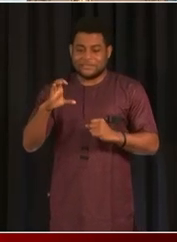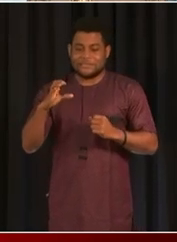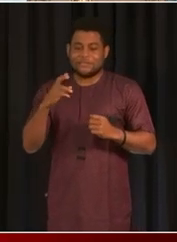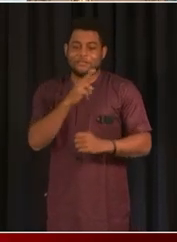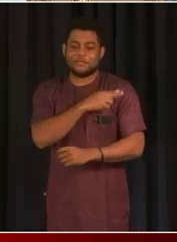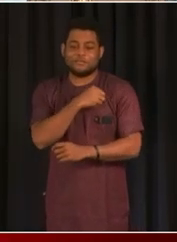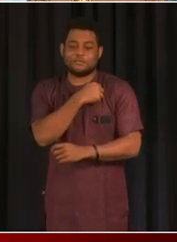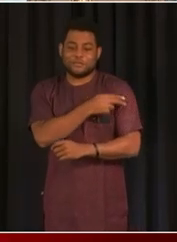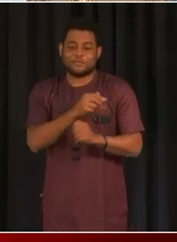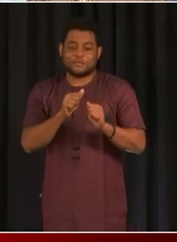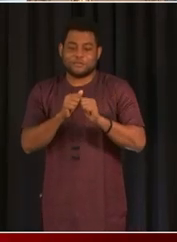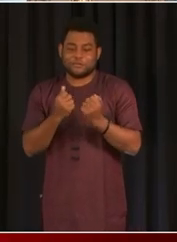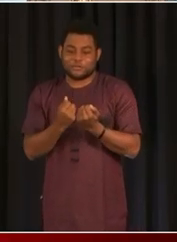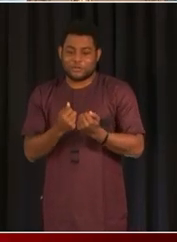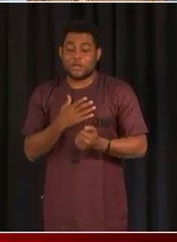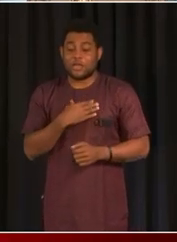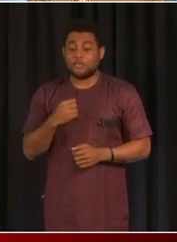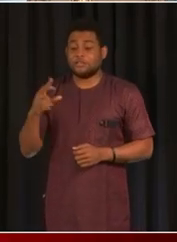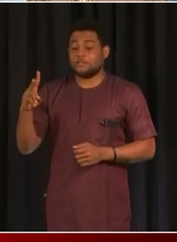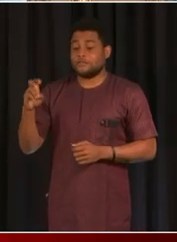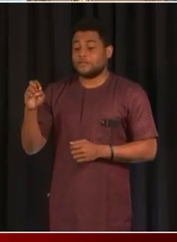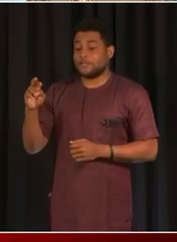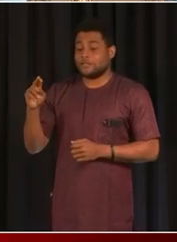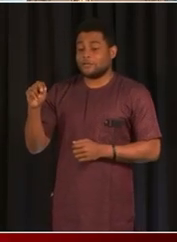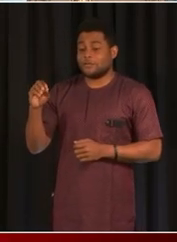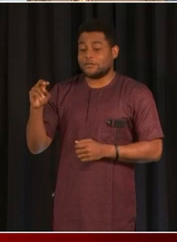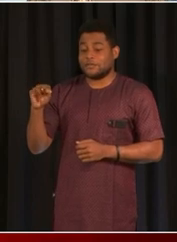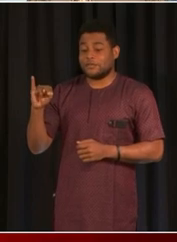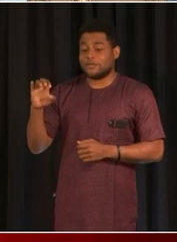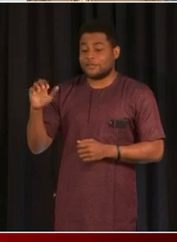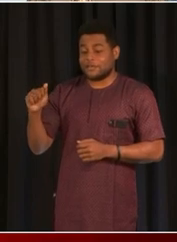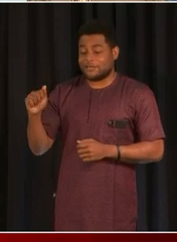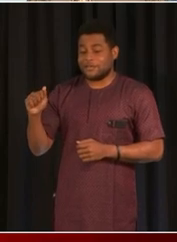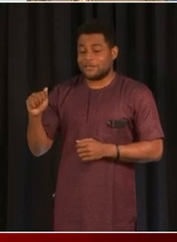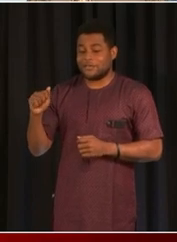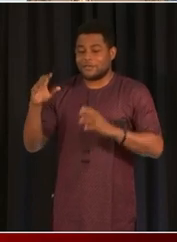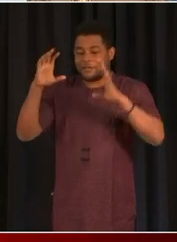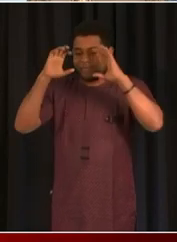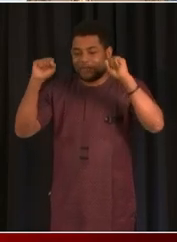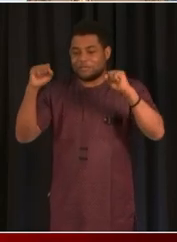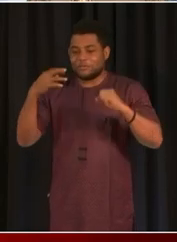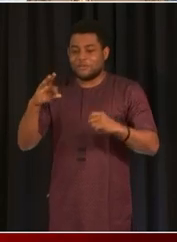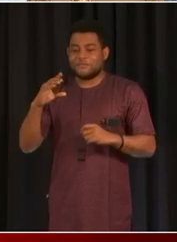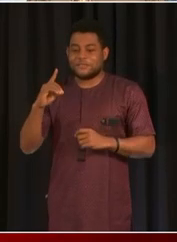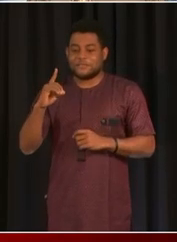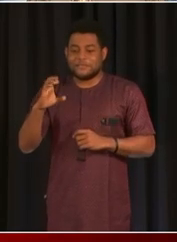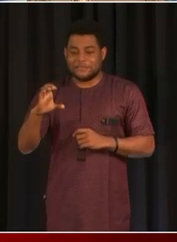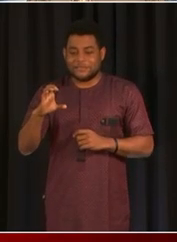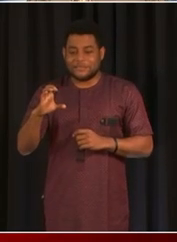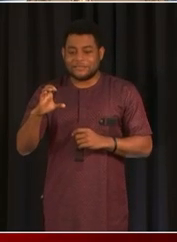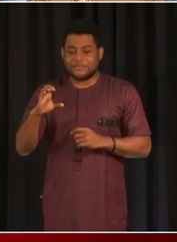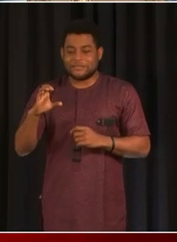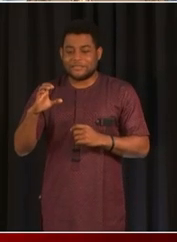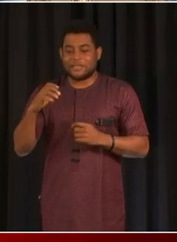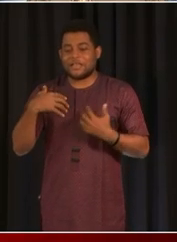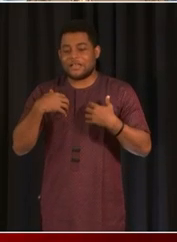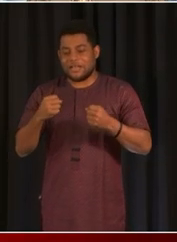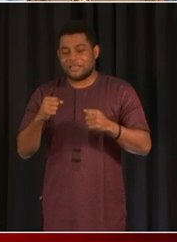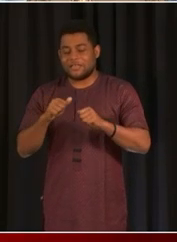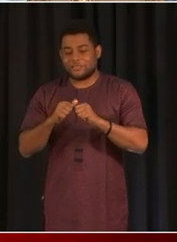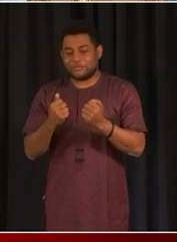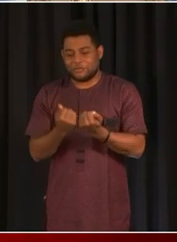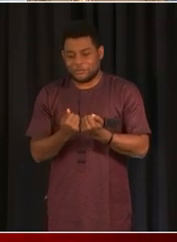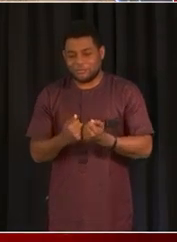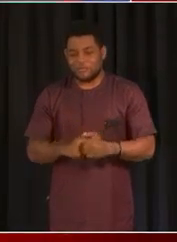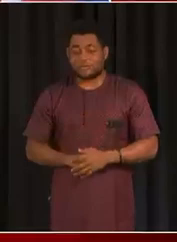and Veronica Sharp, the President of the District of Columbia Healthcare Association. So today we